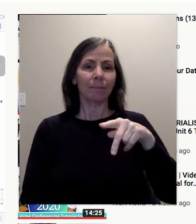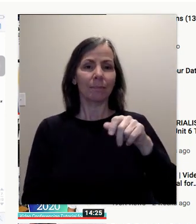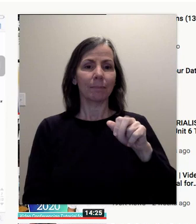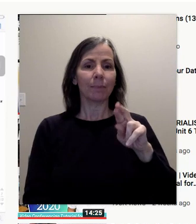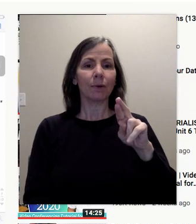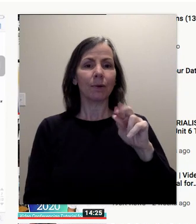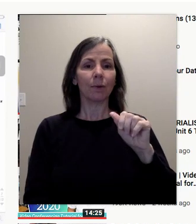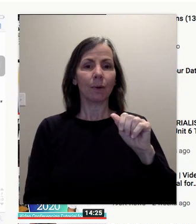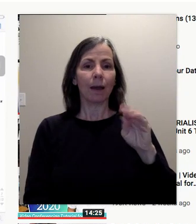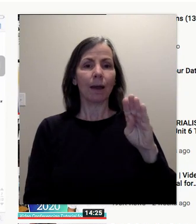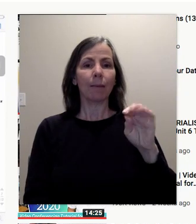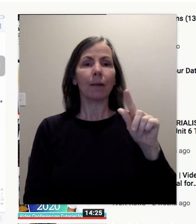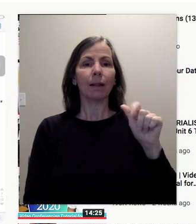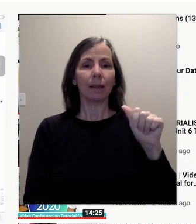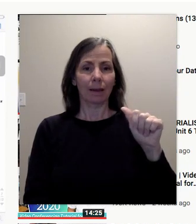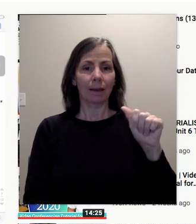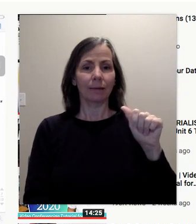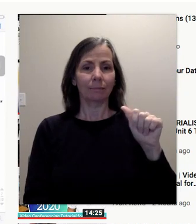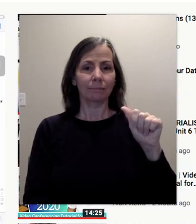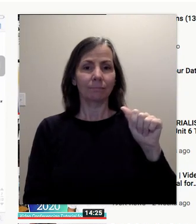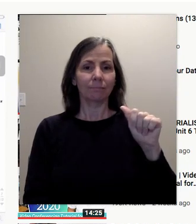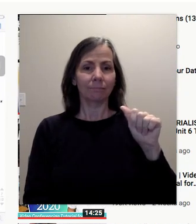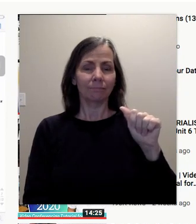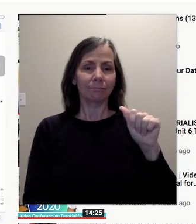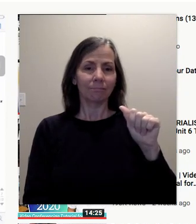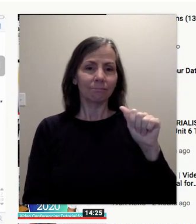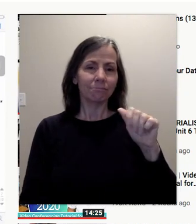which I'm doing a bad job of right now.